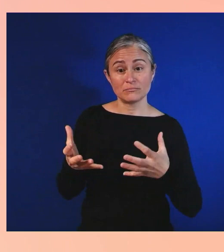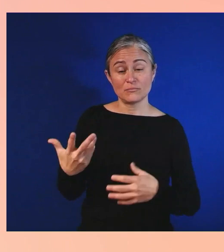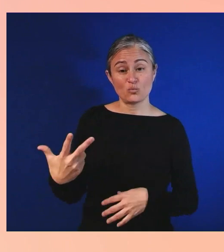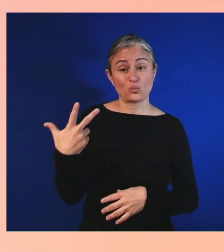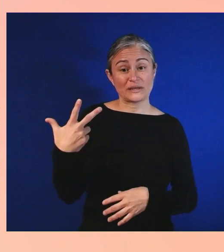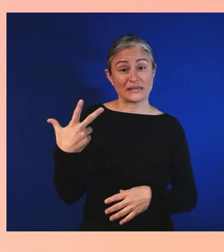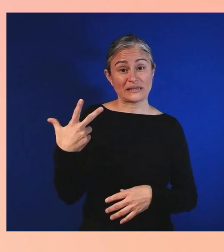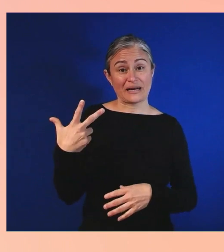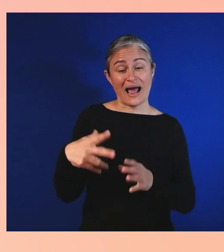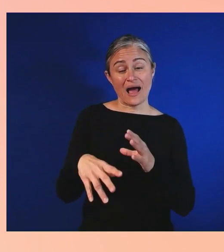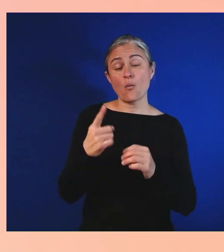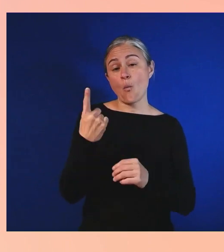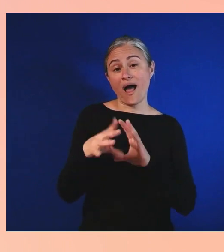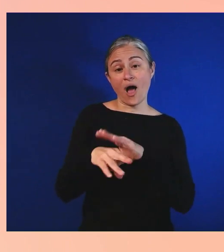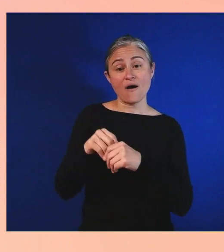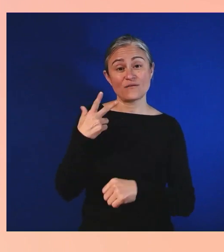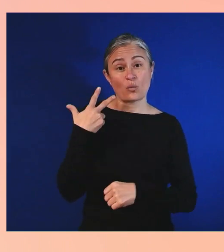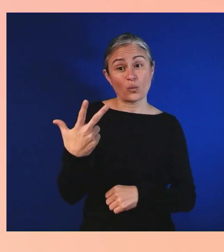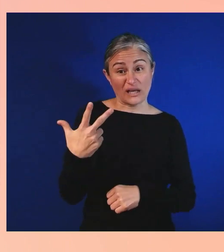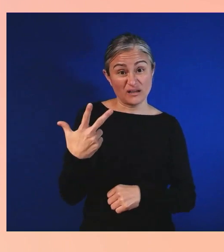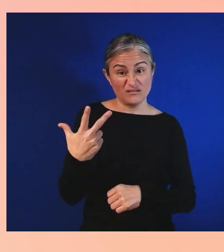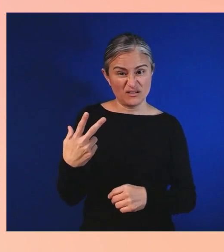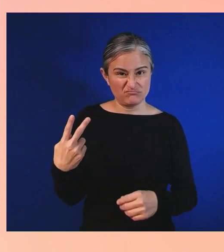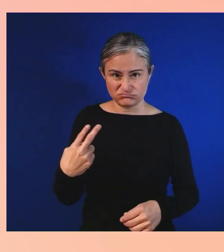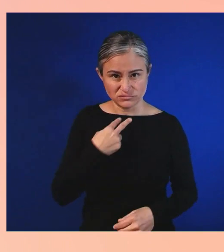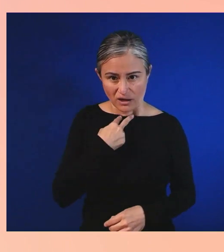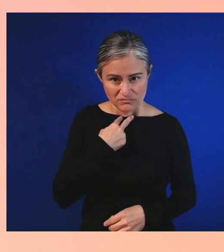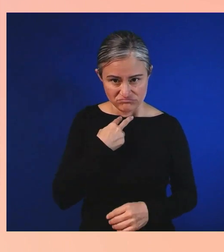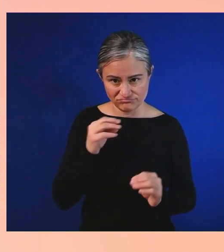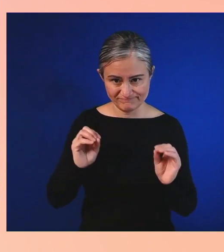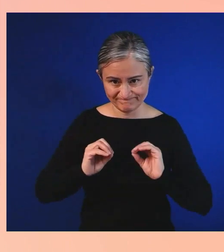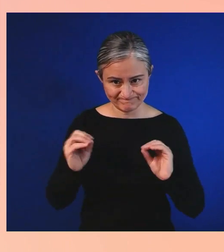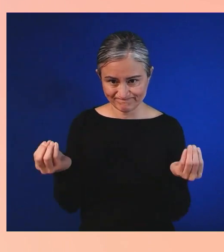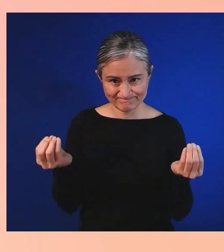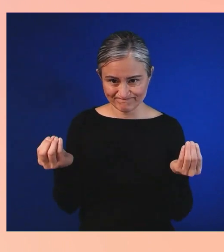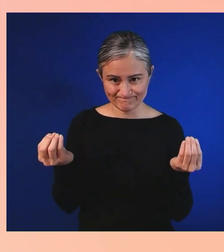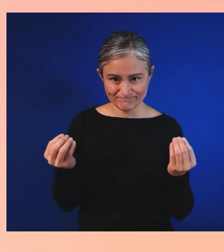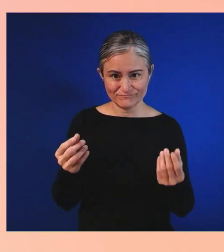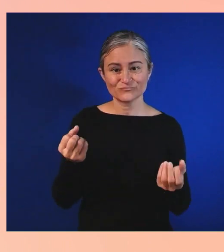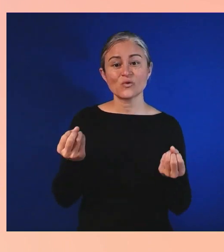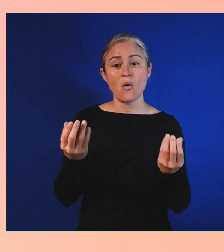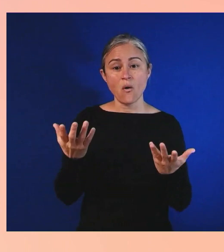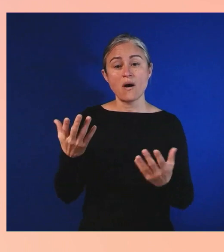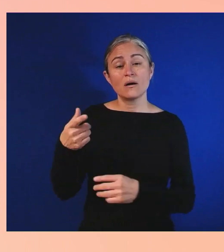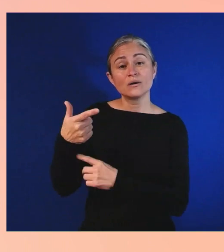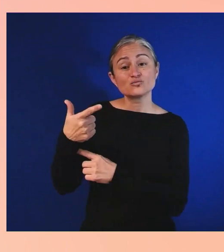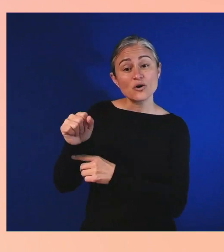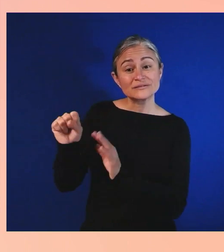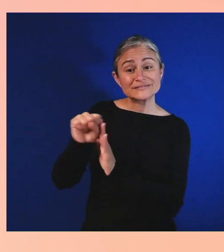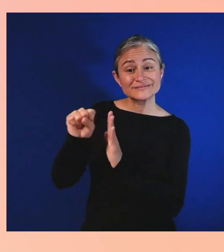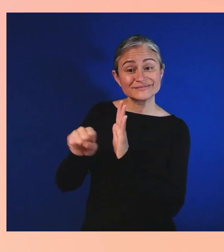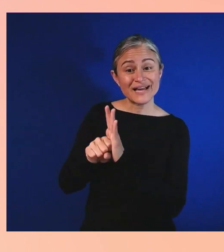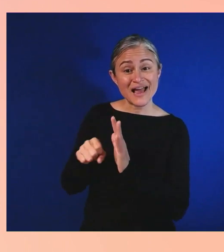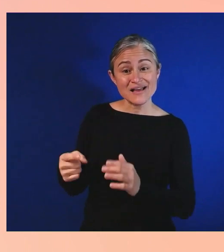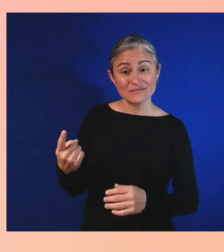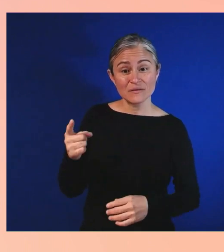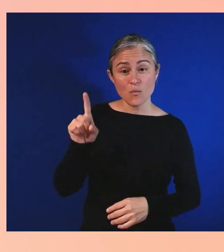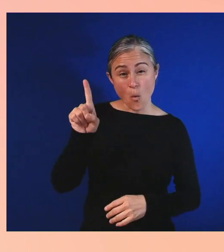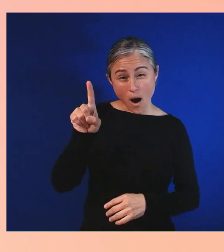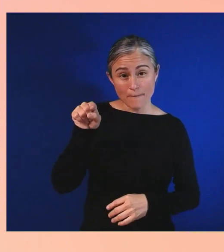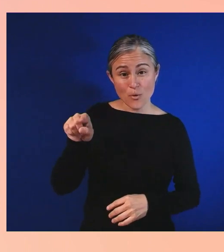a big issue. We've got 1.6 million Georgians who do not have access to a broadband internet connection.